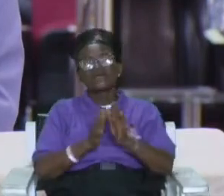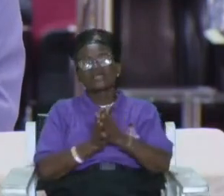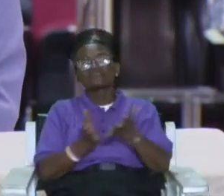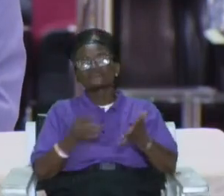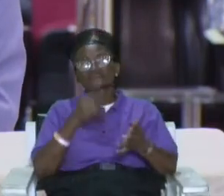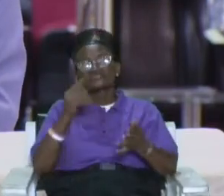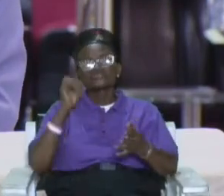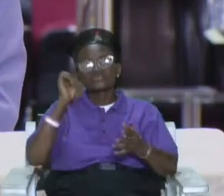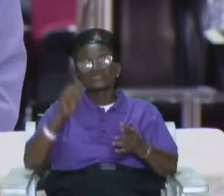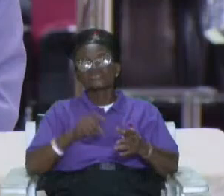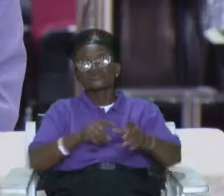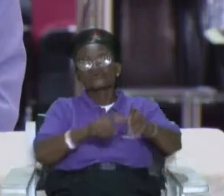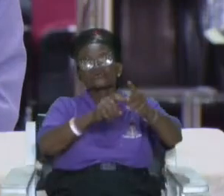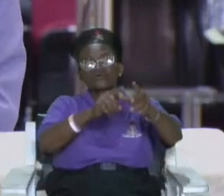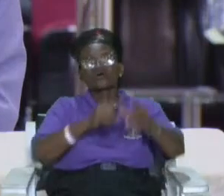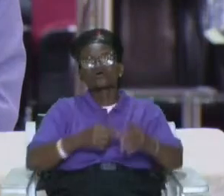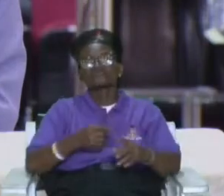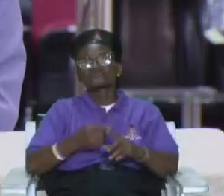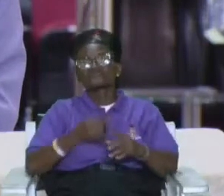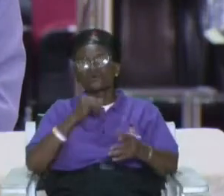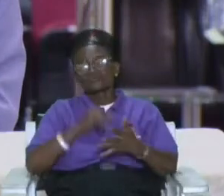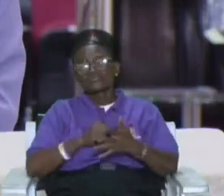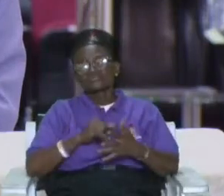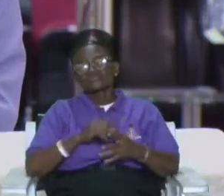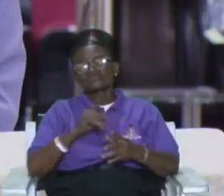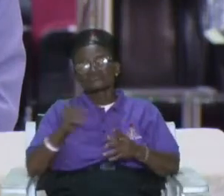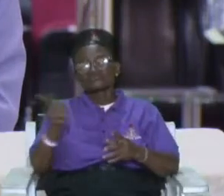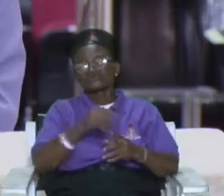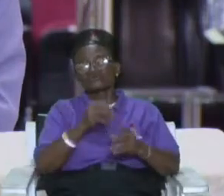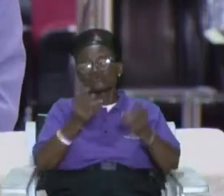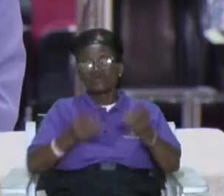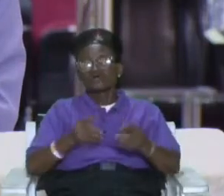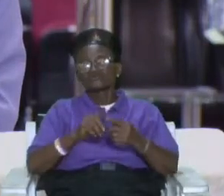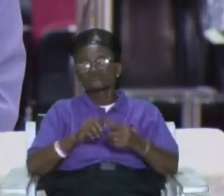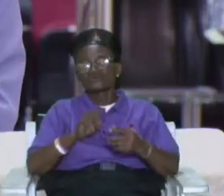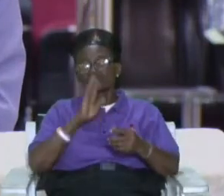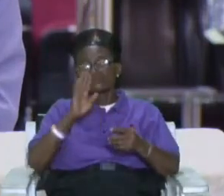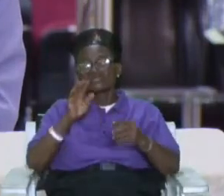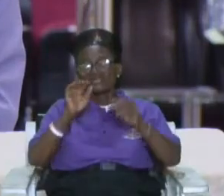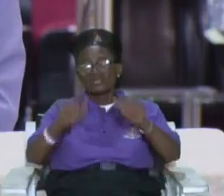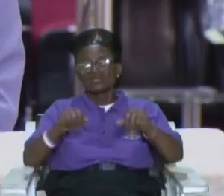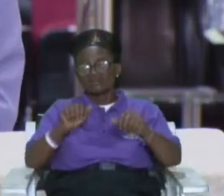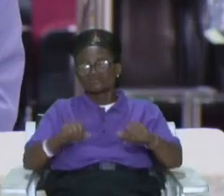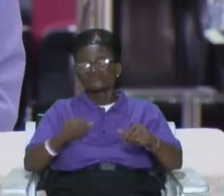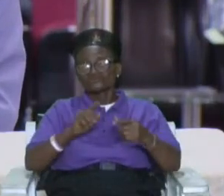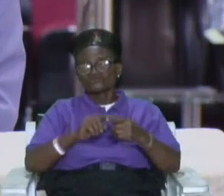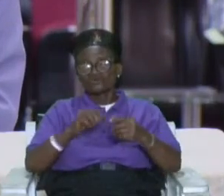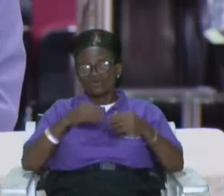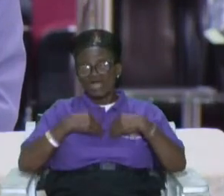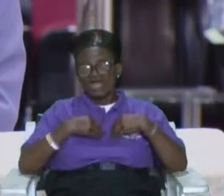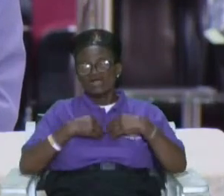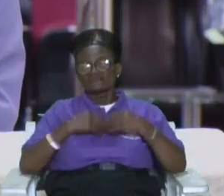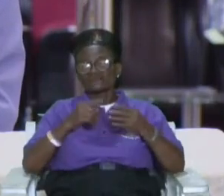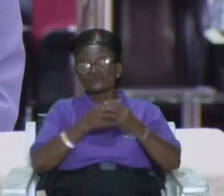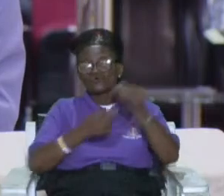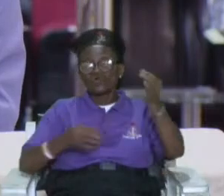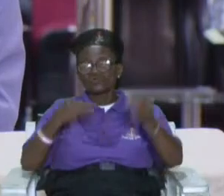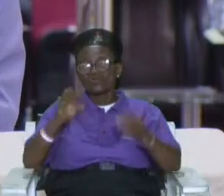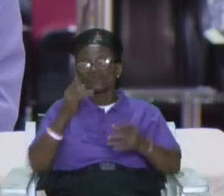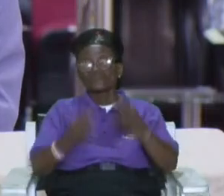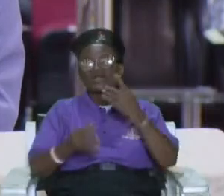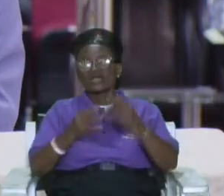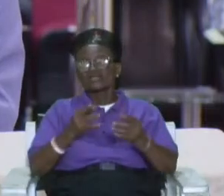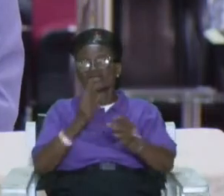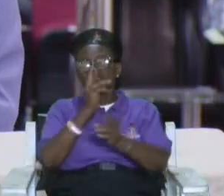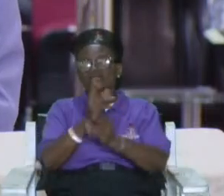You want to be able to have the rod of fire manifesting regularly in your life? You must not